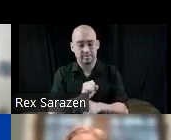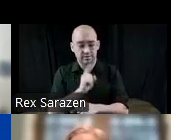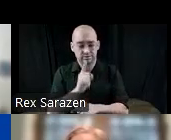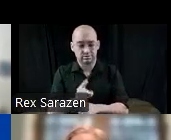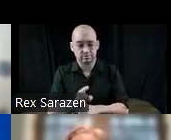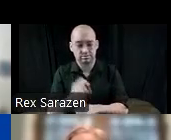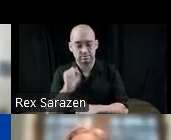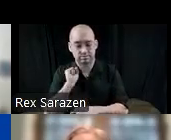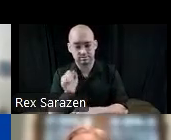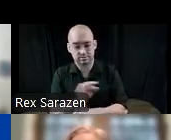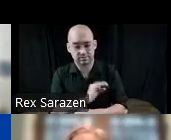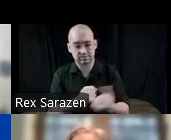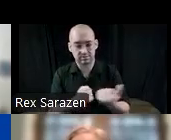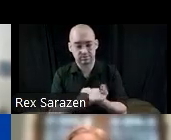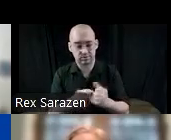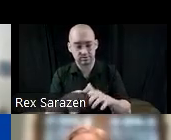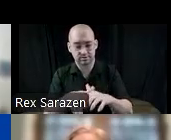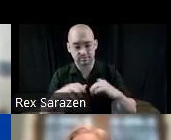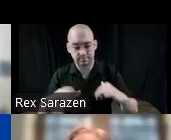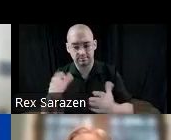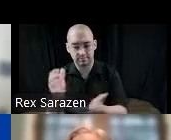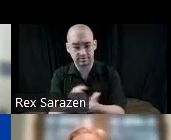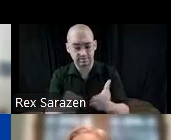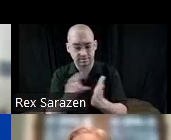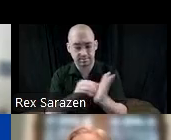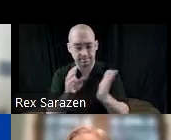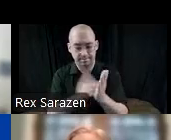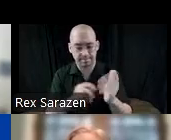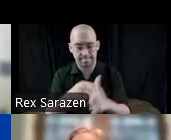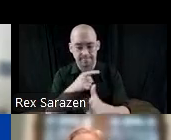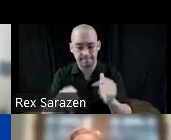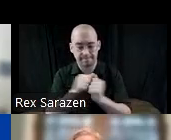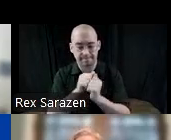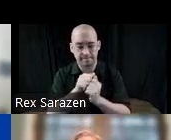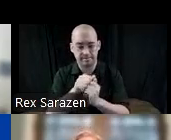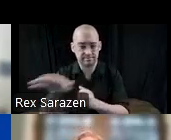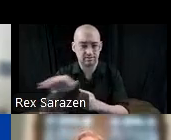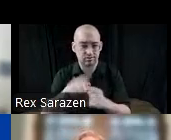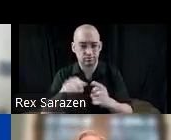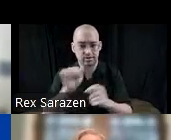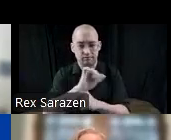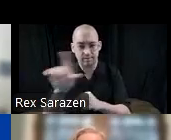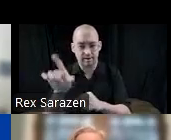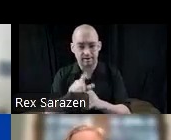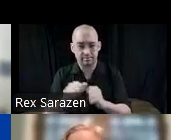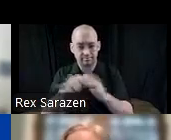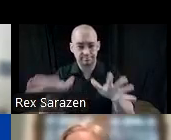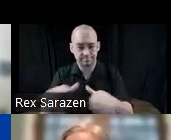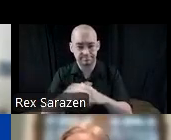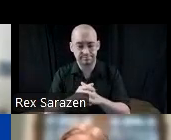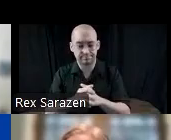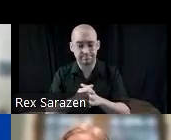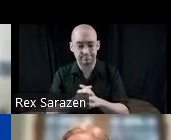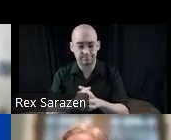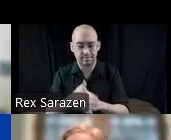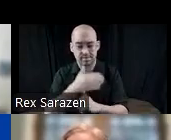that supports the committee gets a copy of this that could then be sent to everyone. So we just had the best opportunity